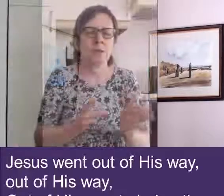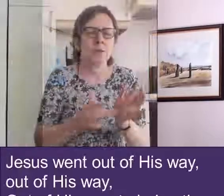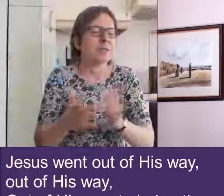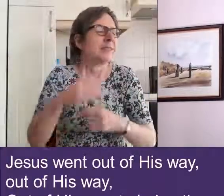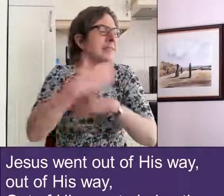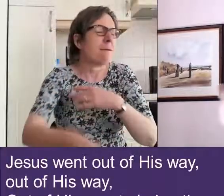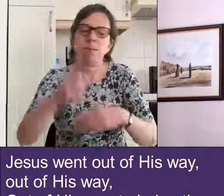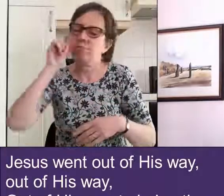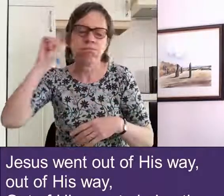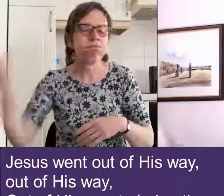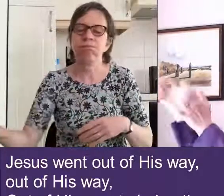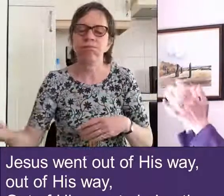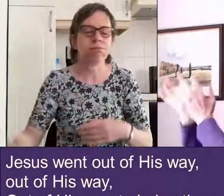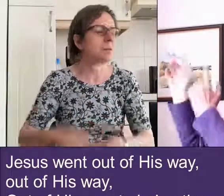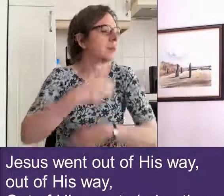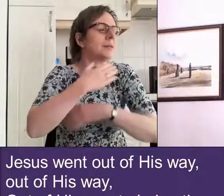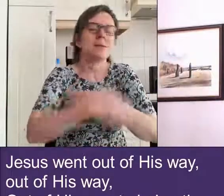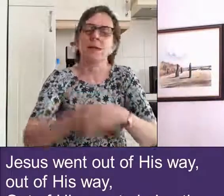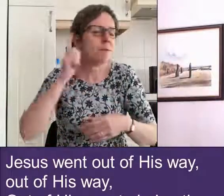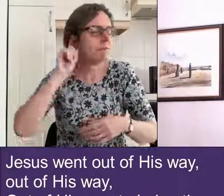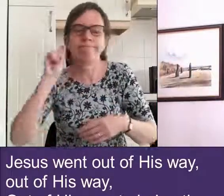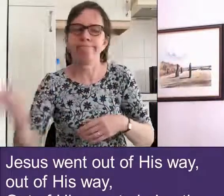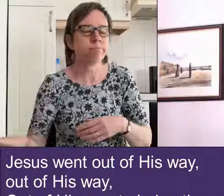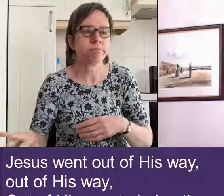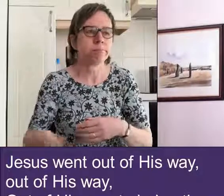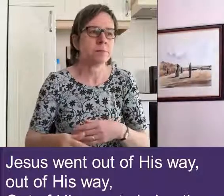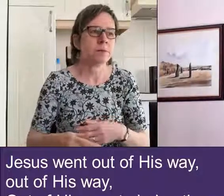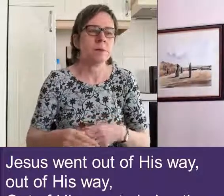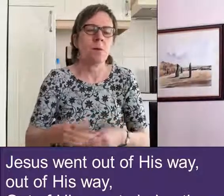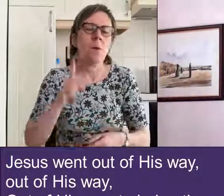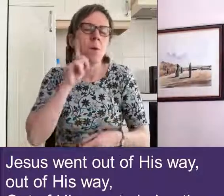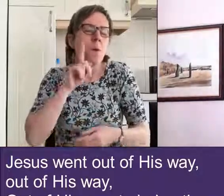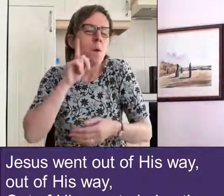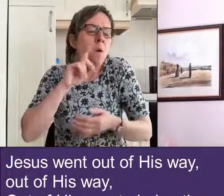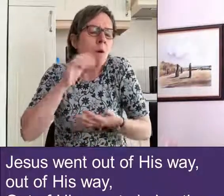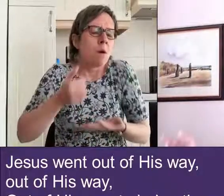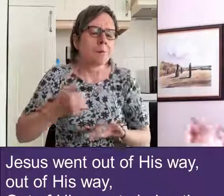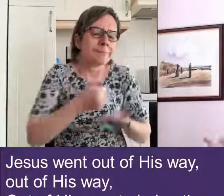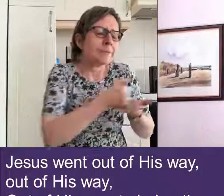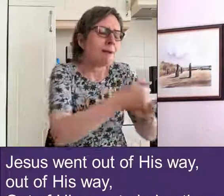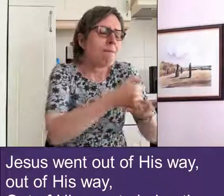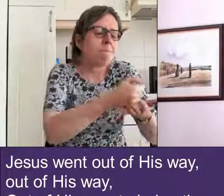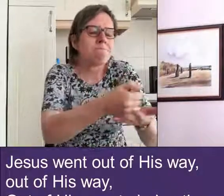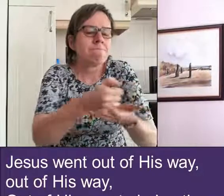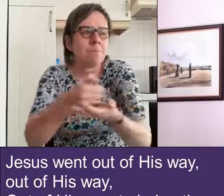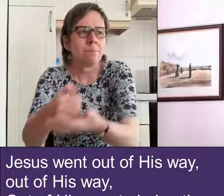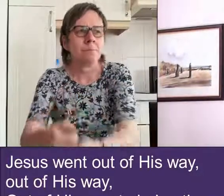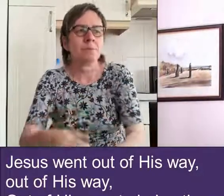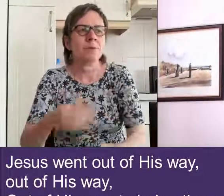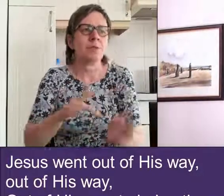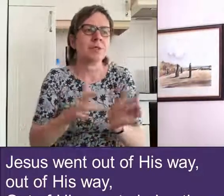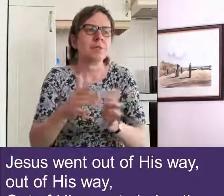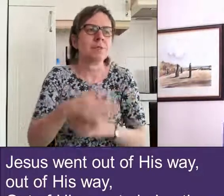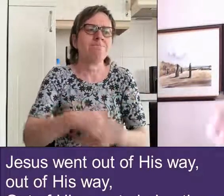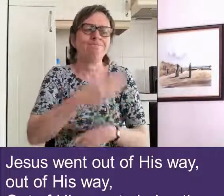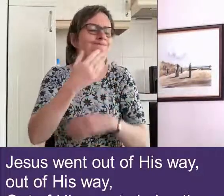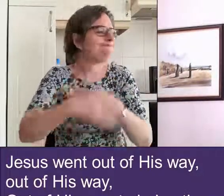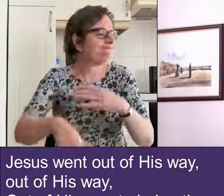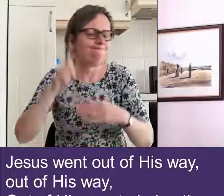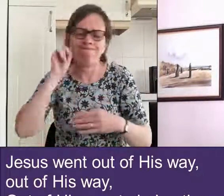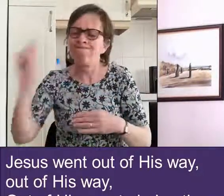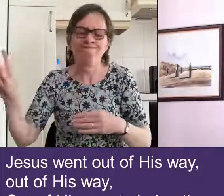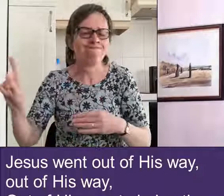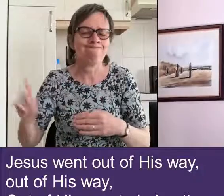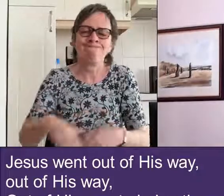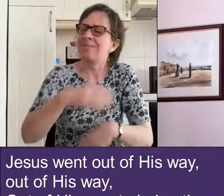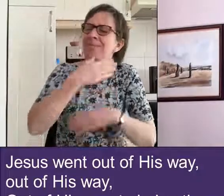Jesus went out of his way, out of his way, out of his way to help others. Jesus went out